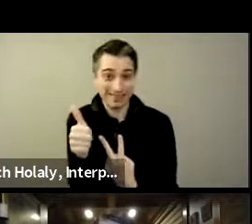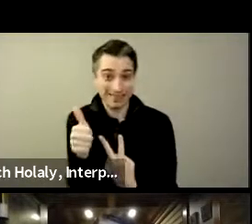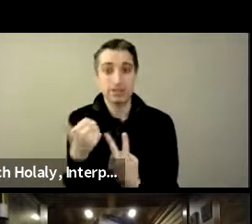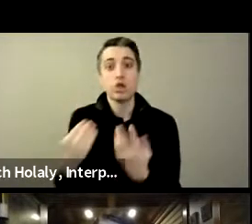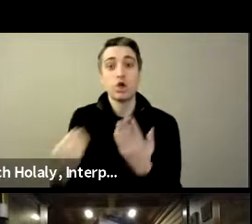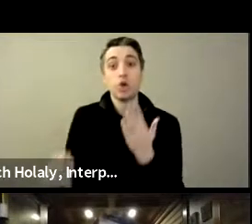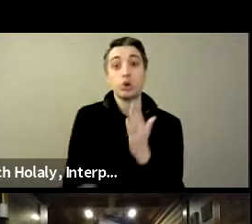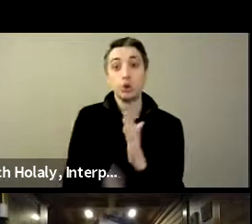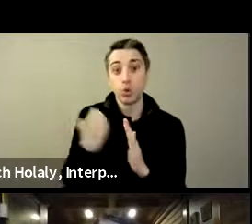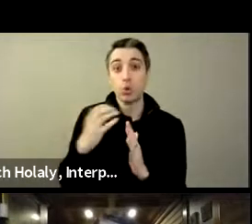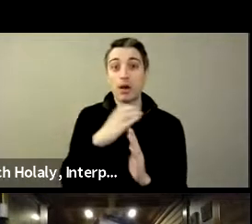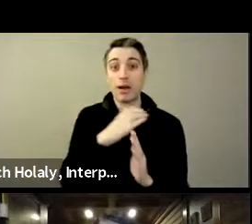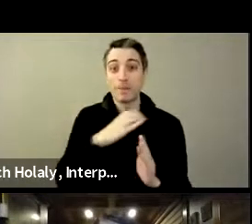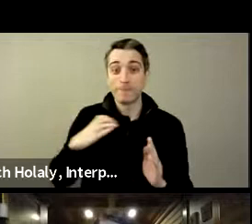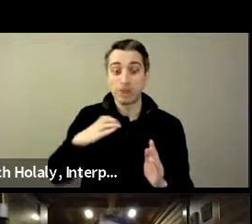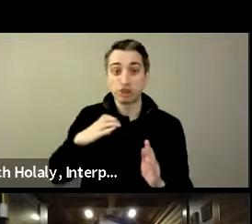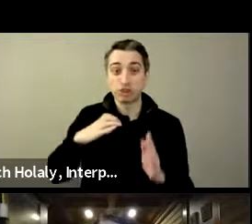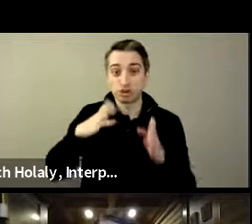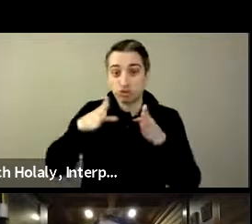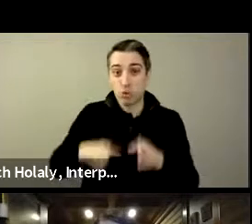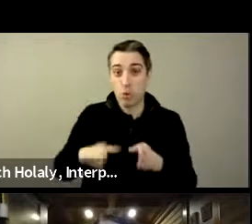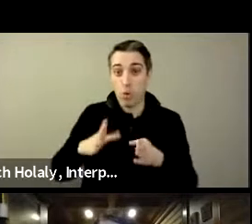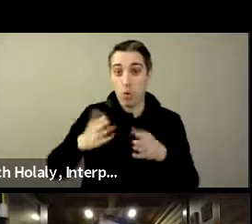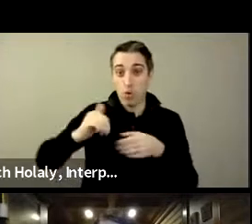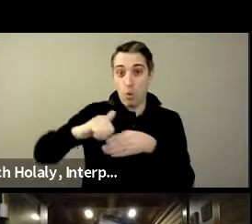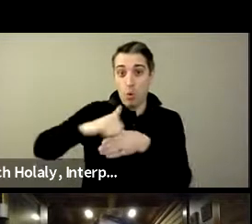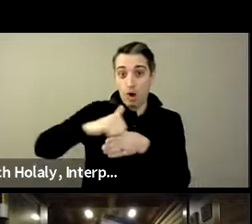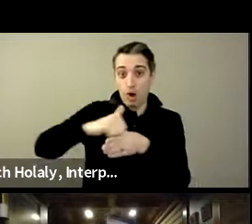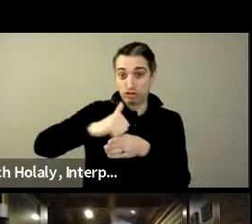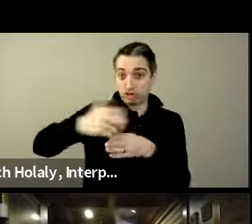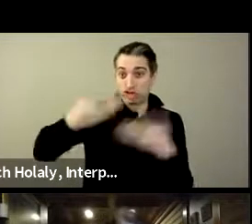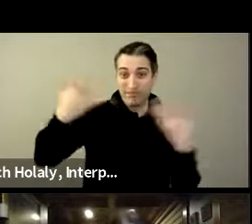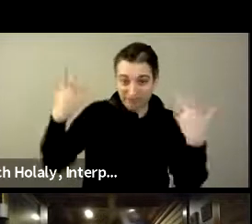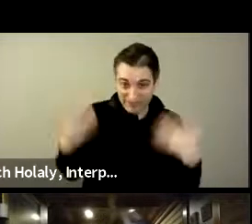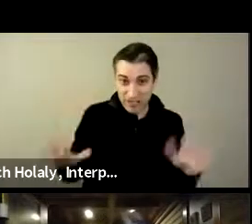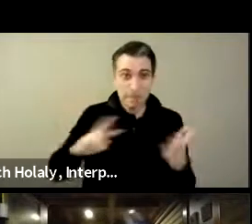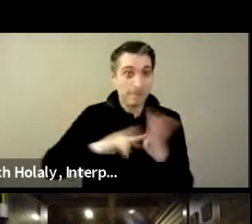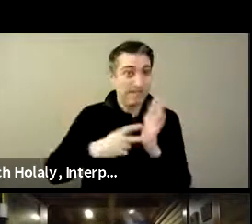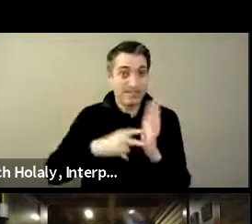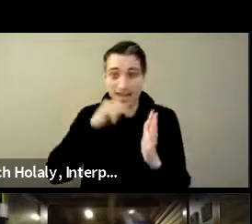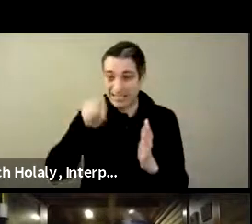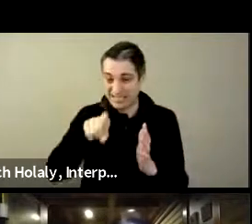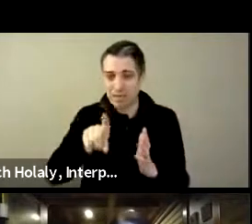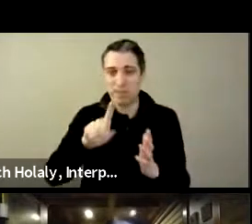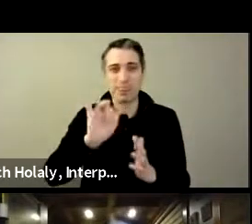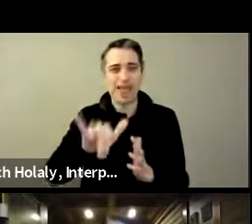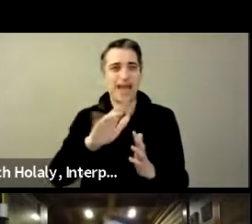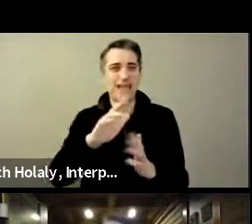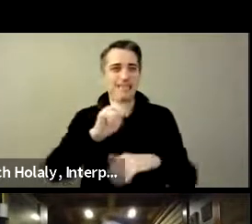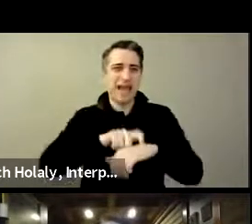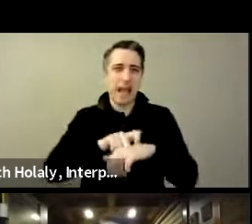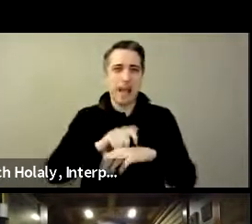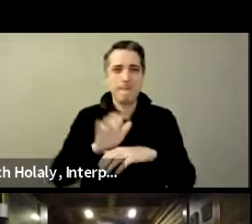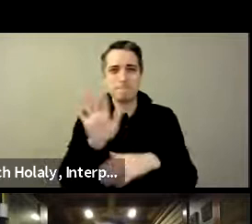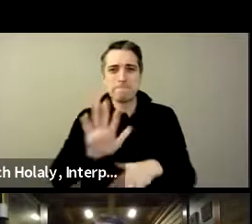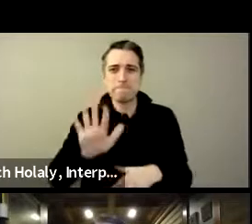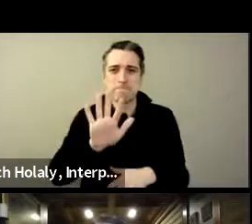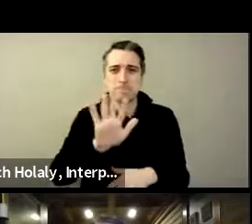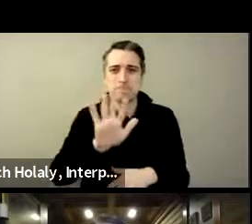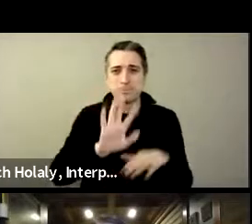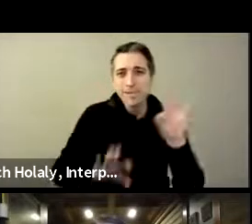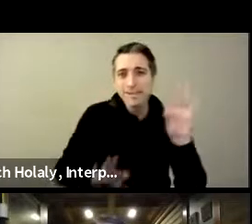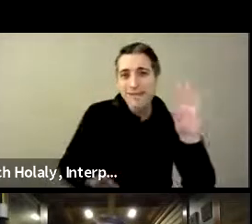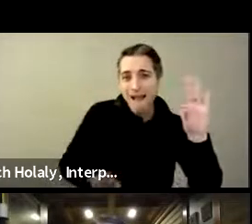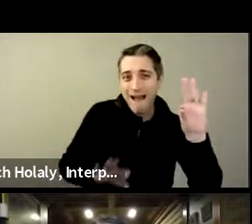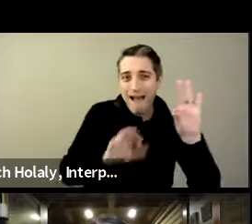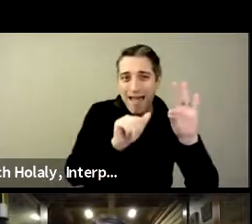commissioner orientation, that will not be a part of this day. So we're looking at that time being anywhere from say perhaps 9